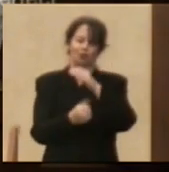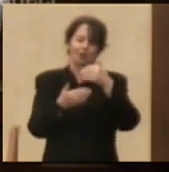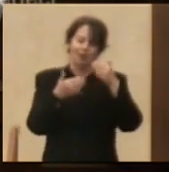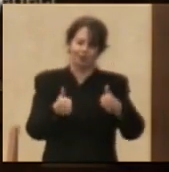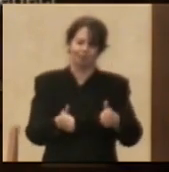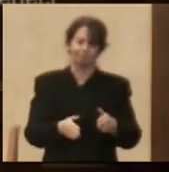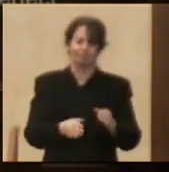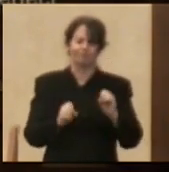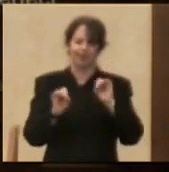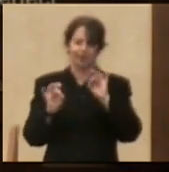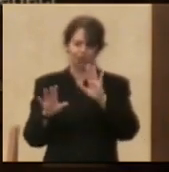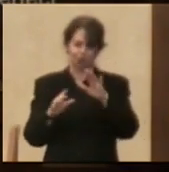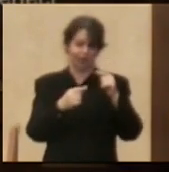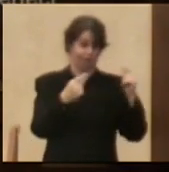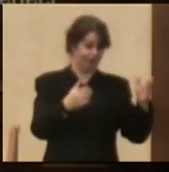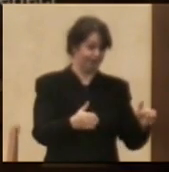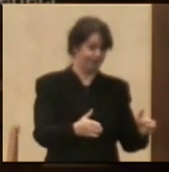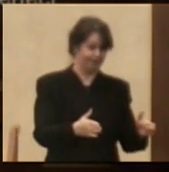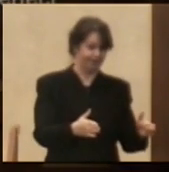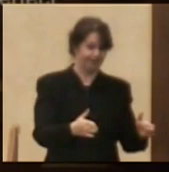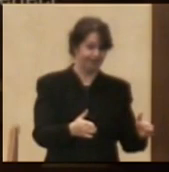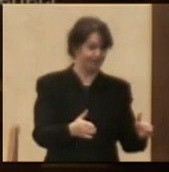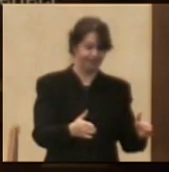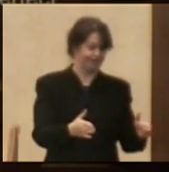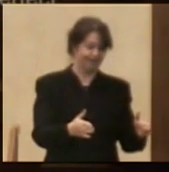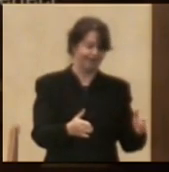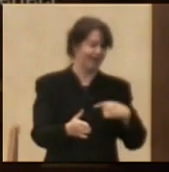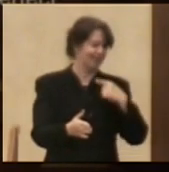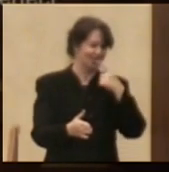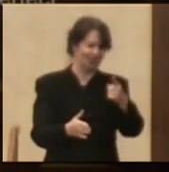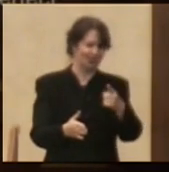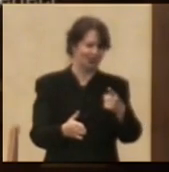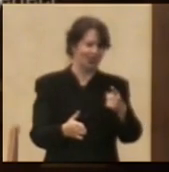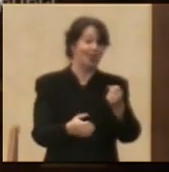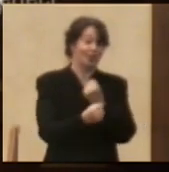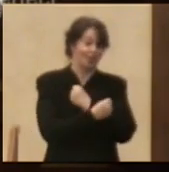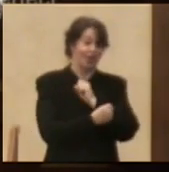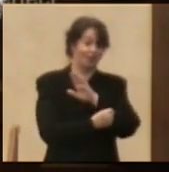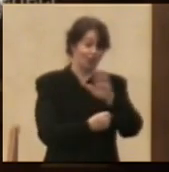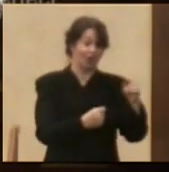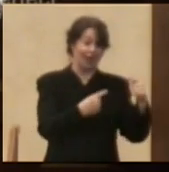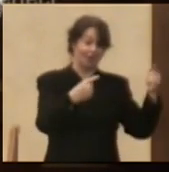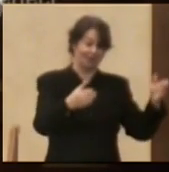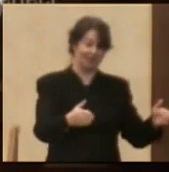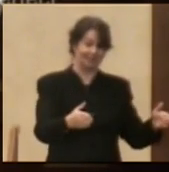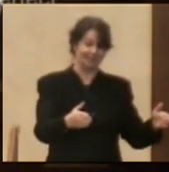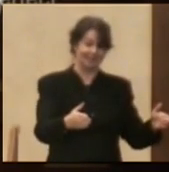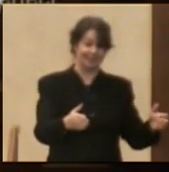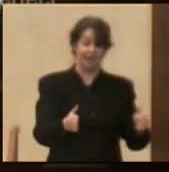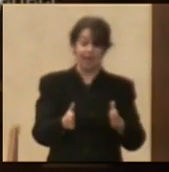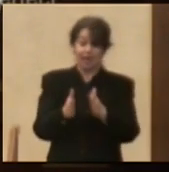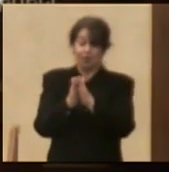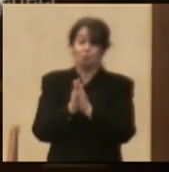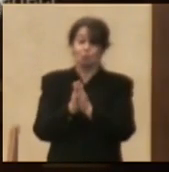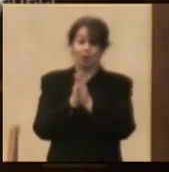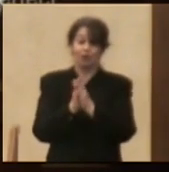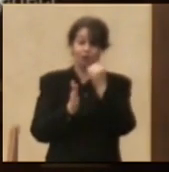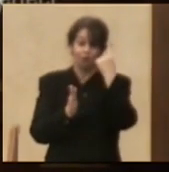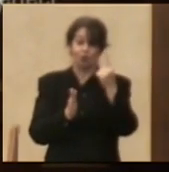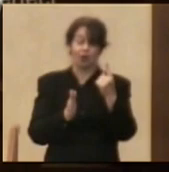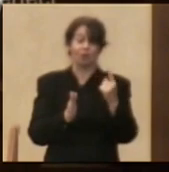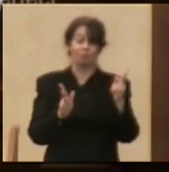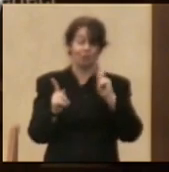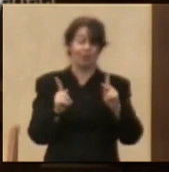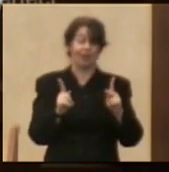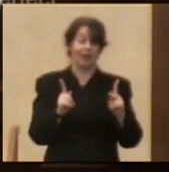and hate your enemy. But I say to you, love your enemies and pray for those who persecute